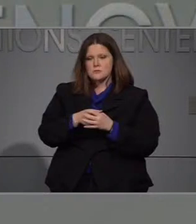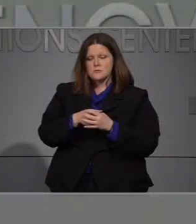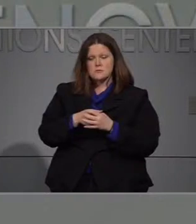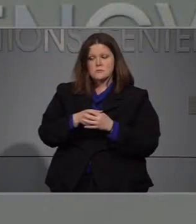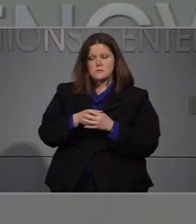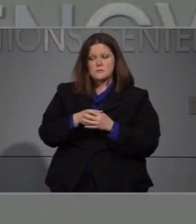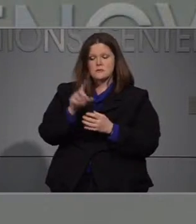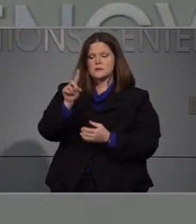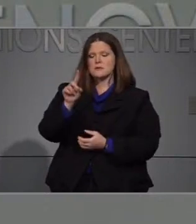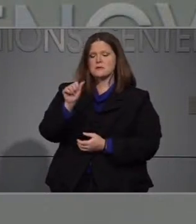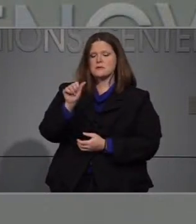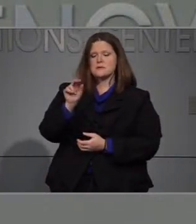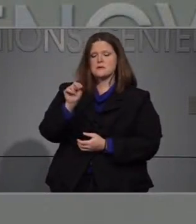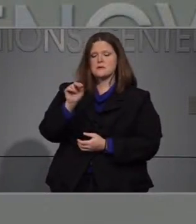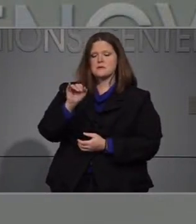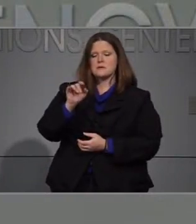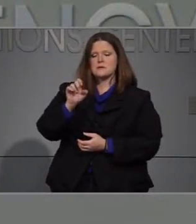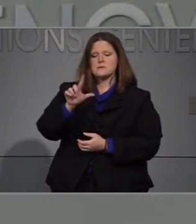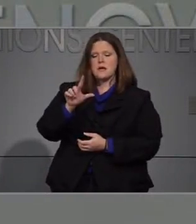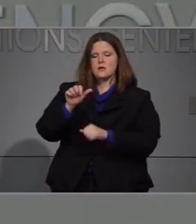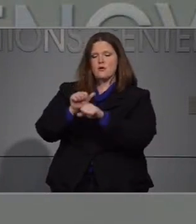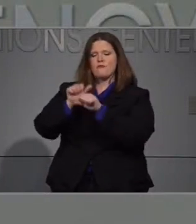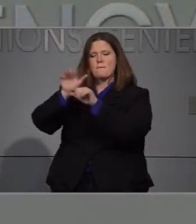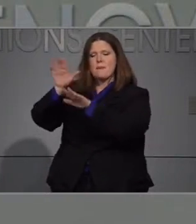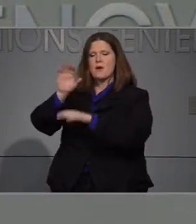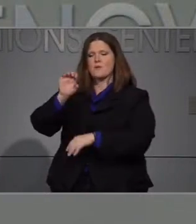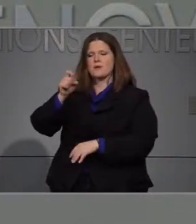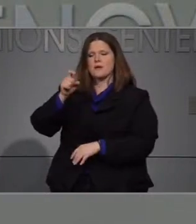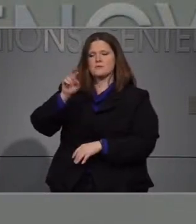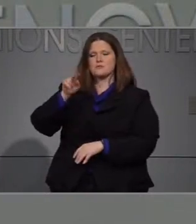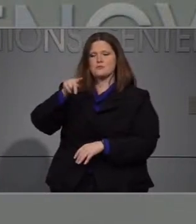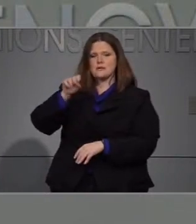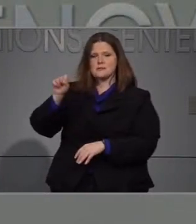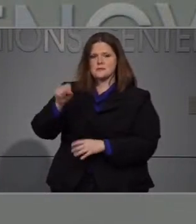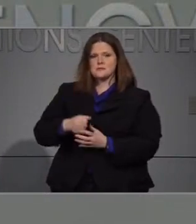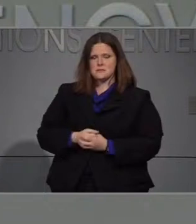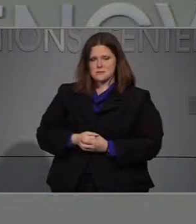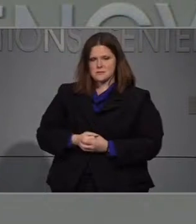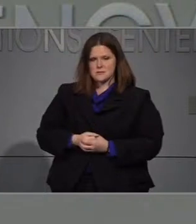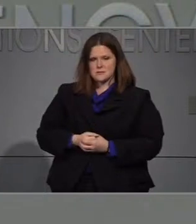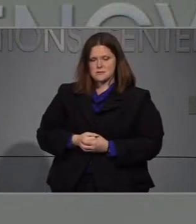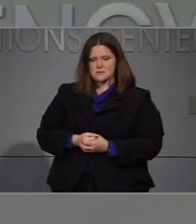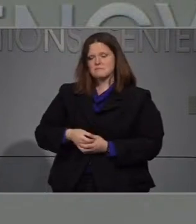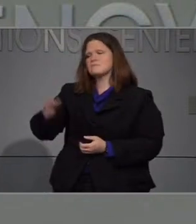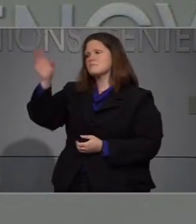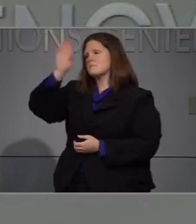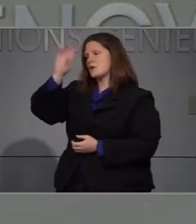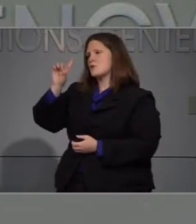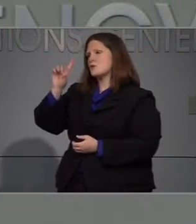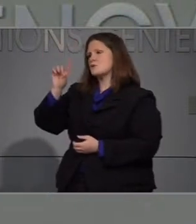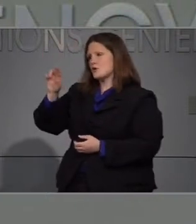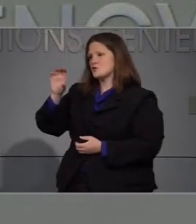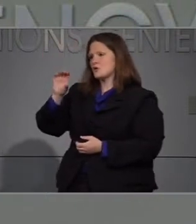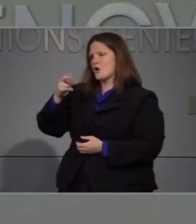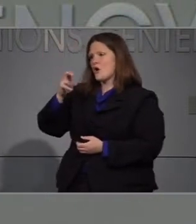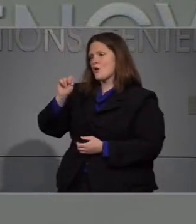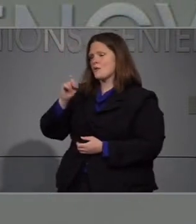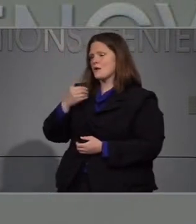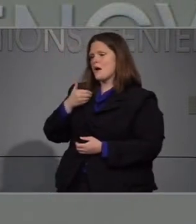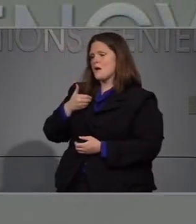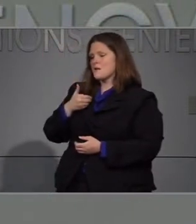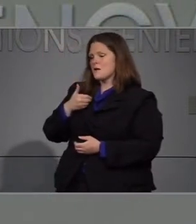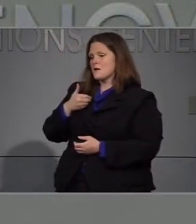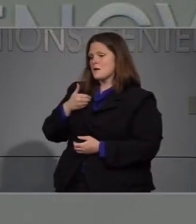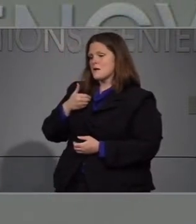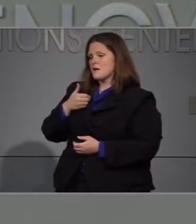Daniel Walton at the Mountain Express. Hello, Dr. Cohen. I